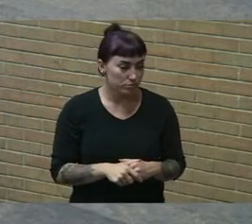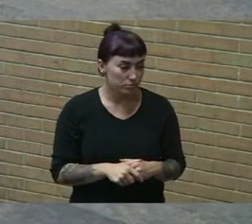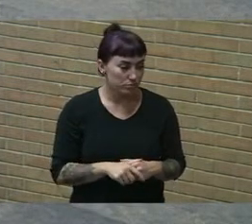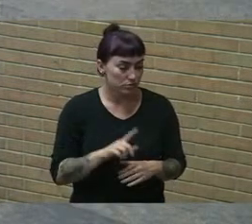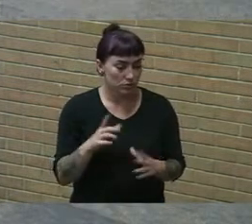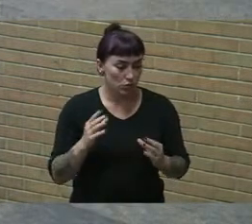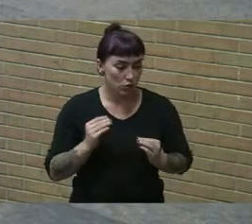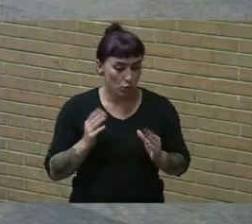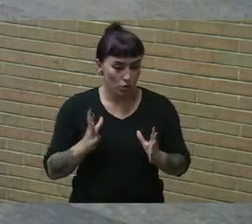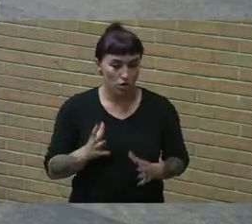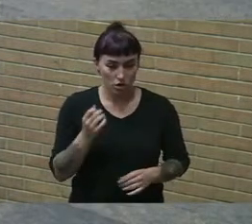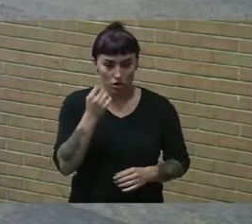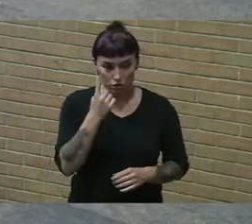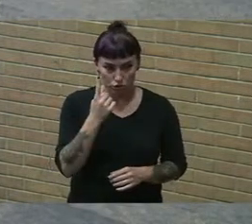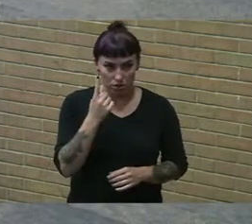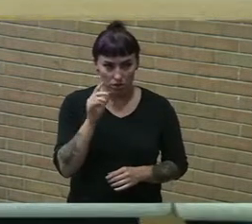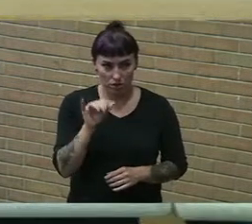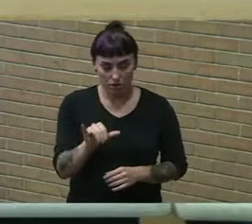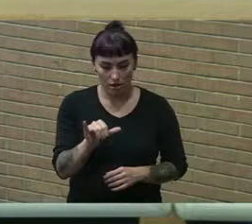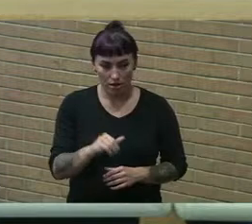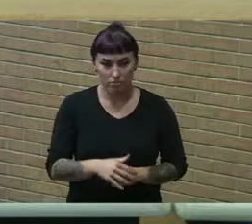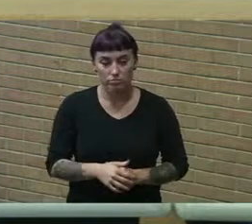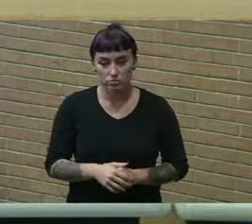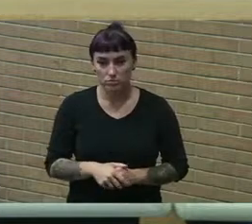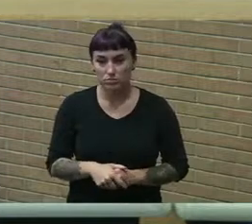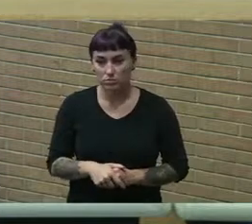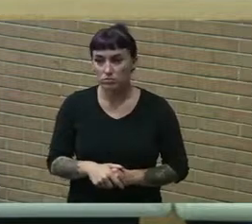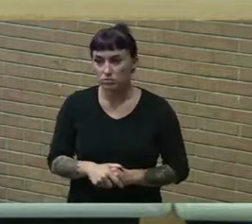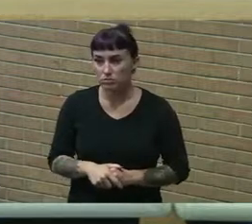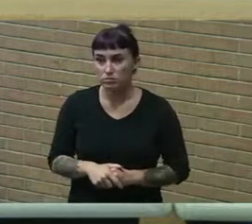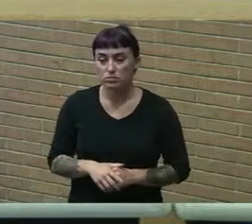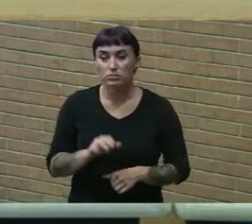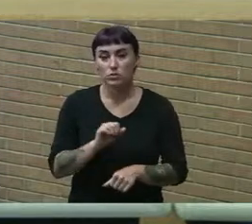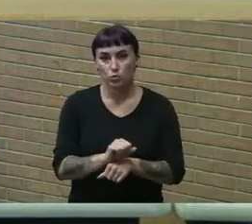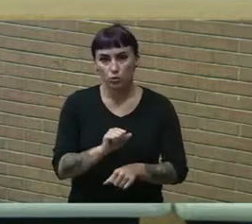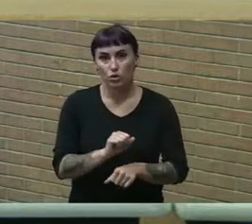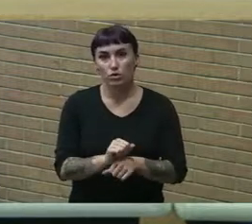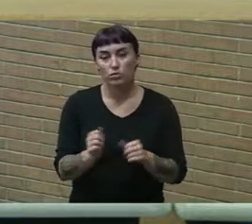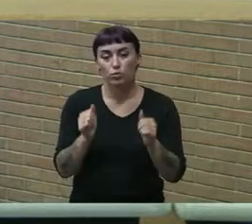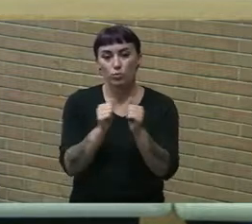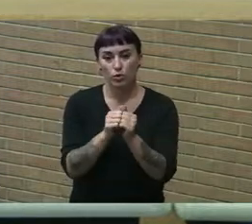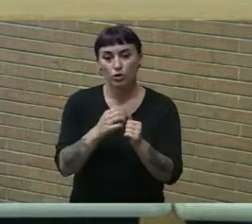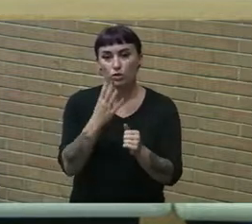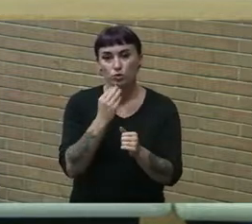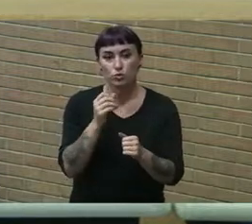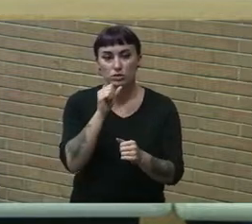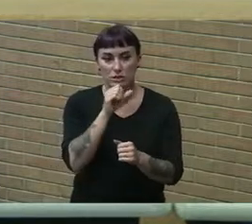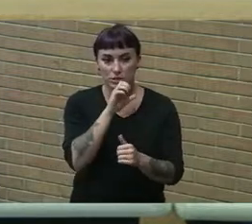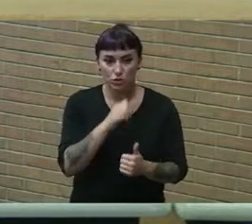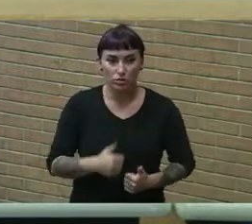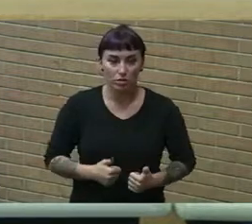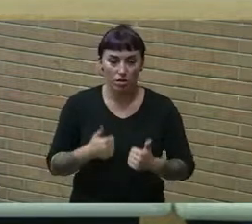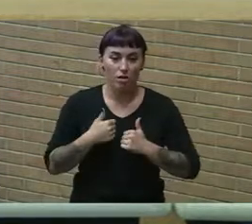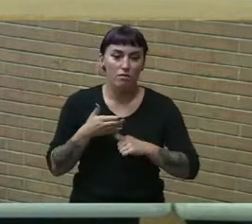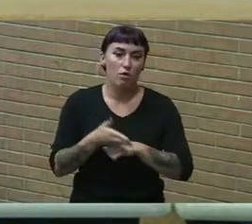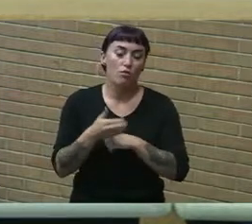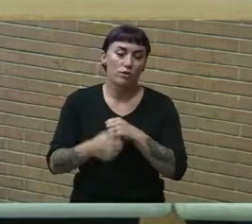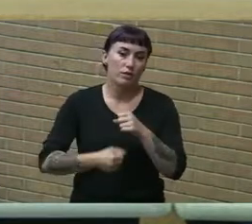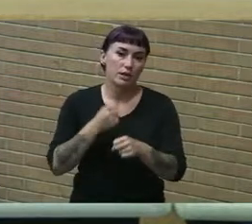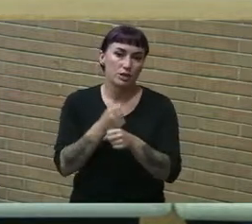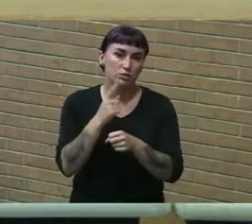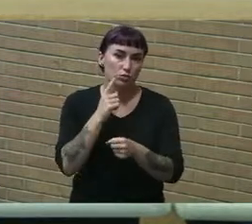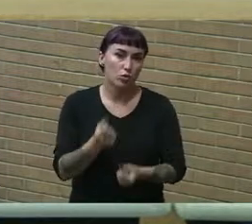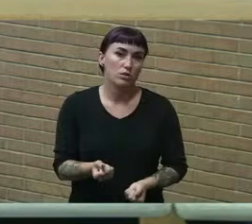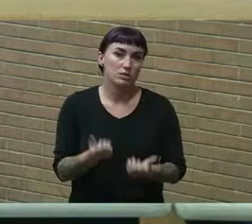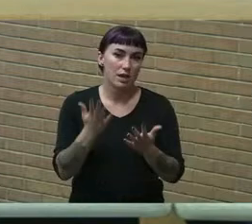the owner understands that, and we've worked with Jewish Senior Life over the years on